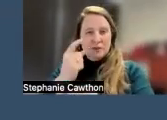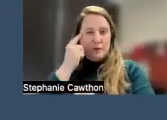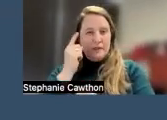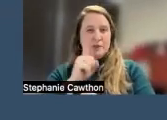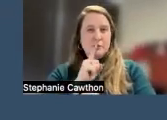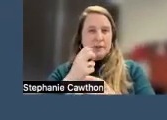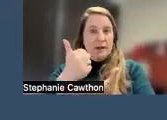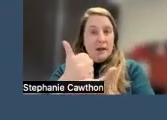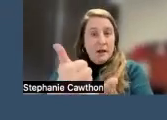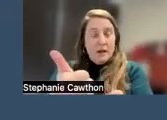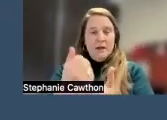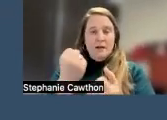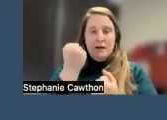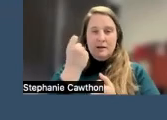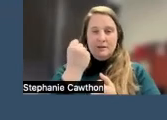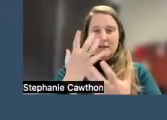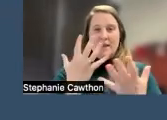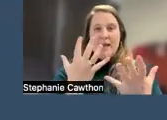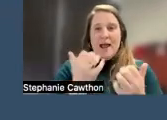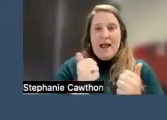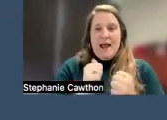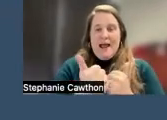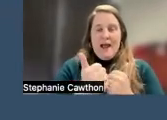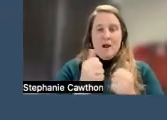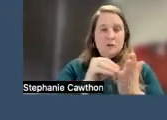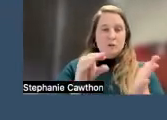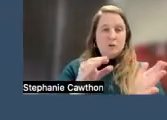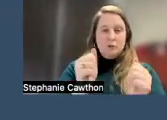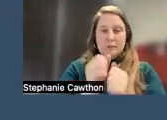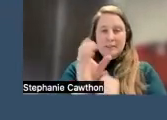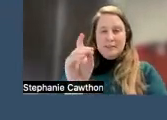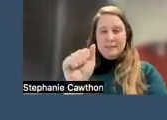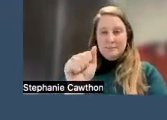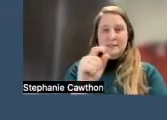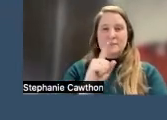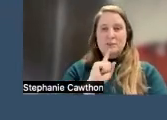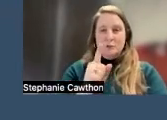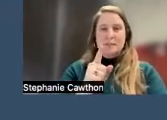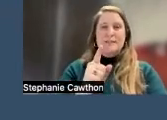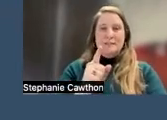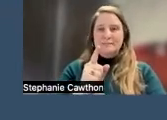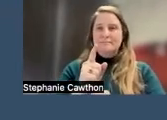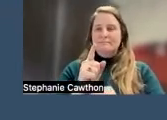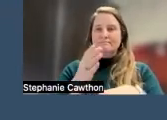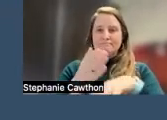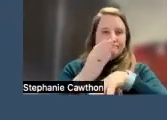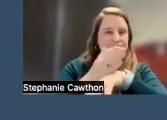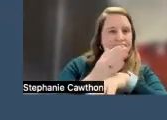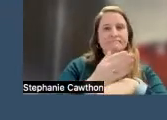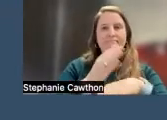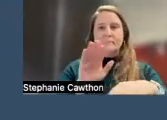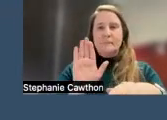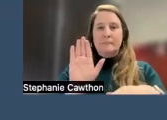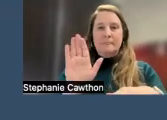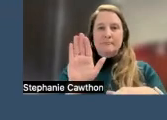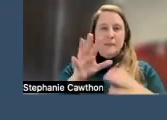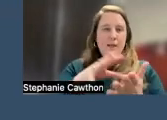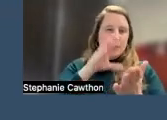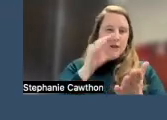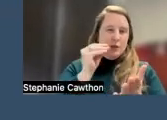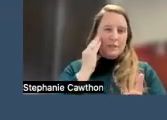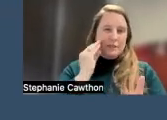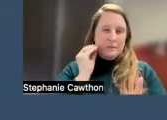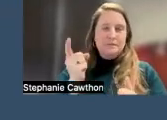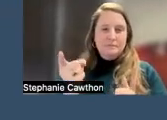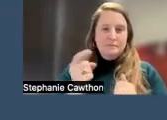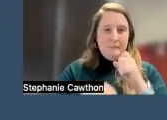initiatives, programs, products, productions that you think would help understanding students with disabilities and how we